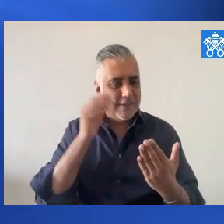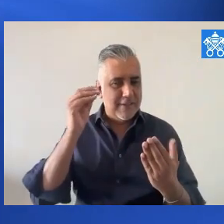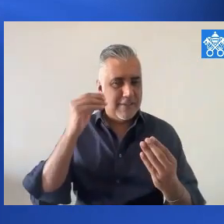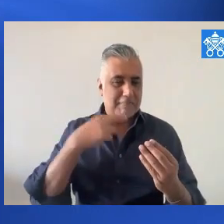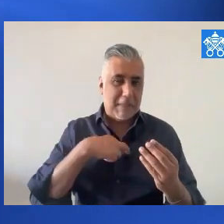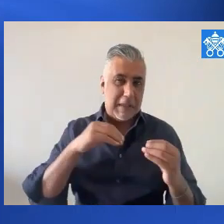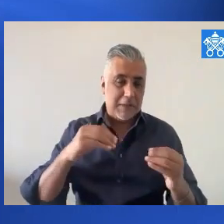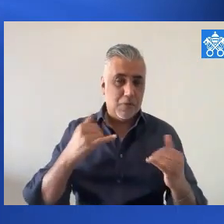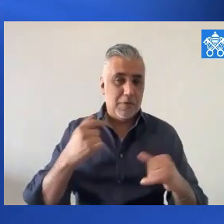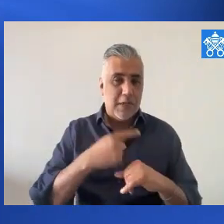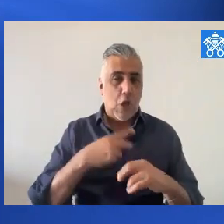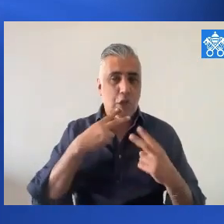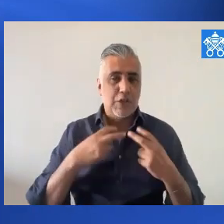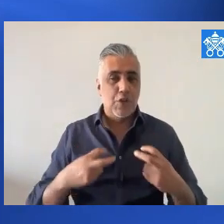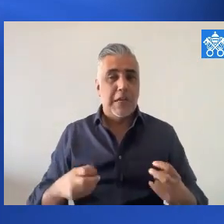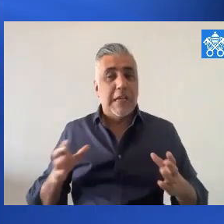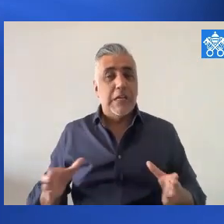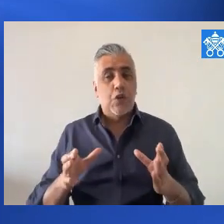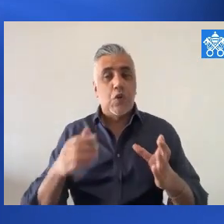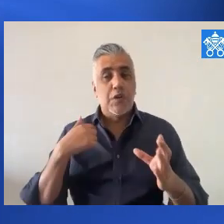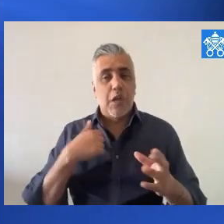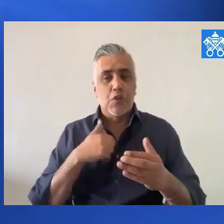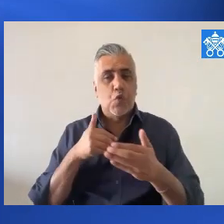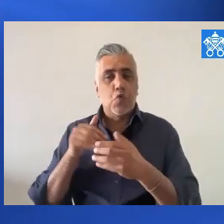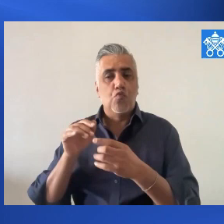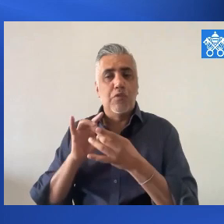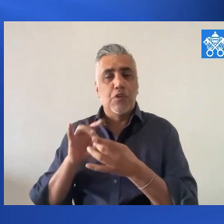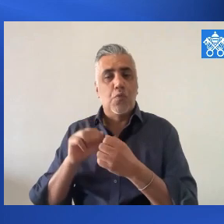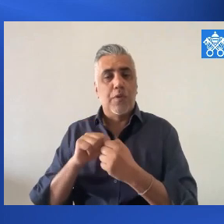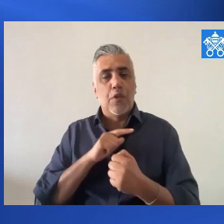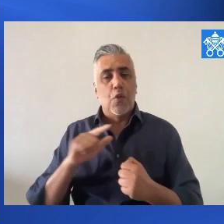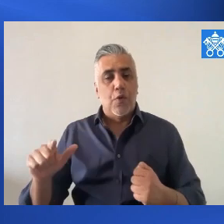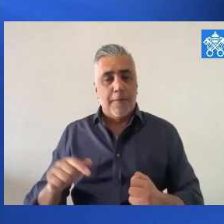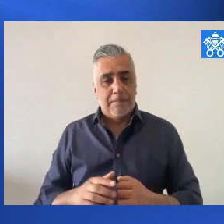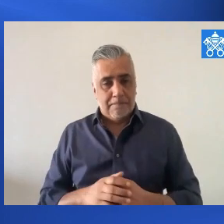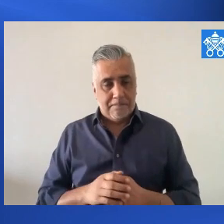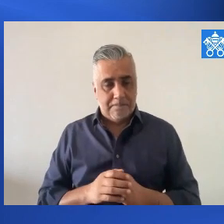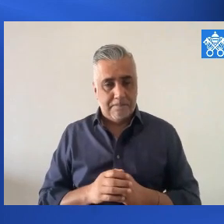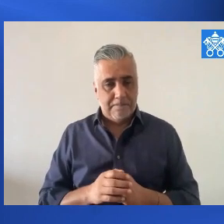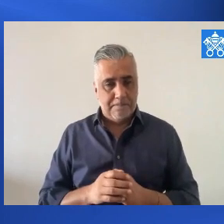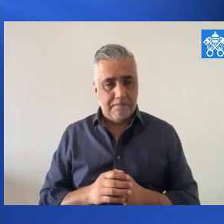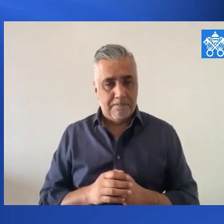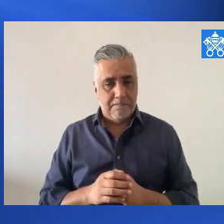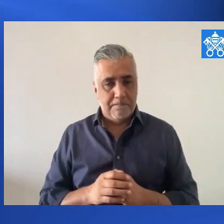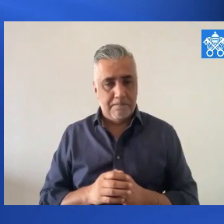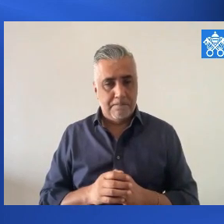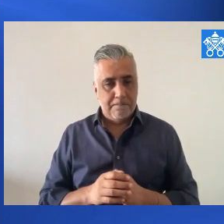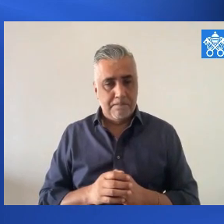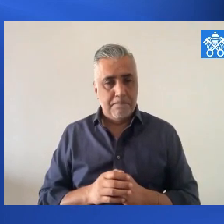other ad lib words to his catechesis today on discernment, encouraging a close relationship with the